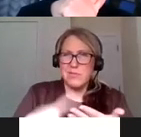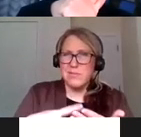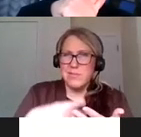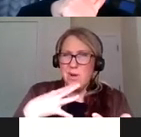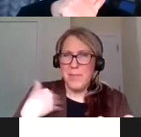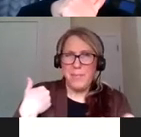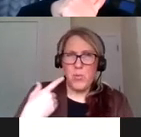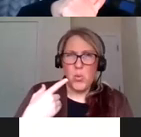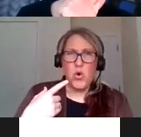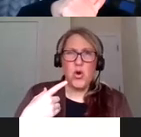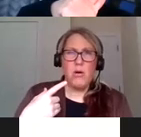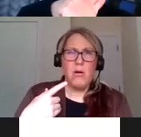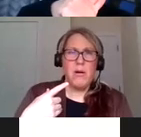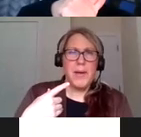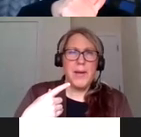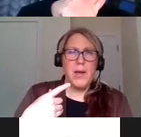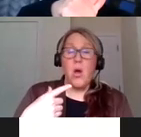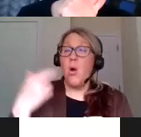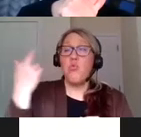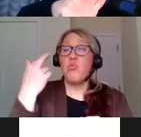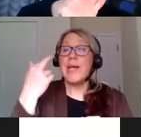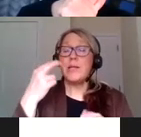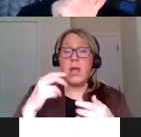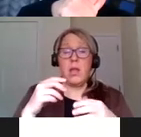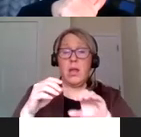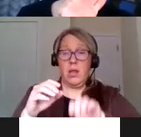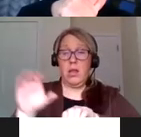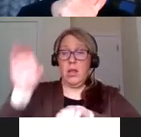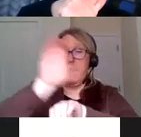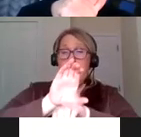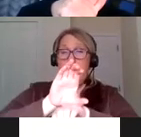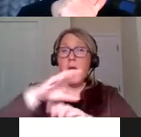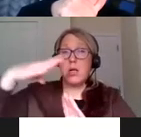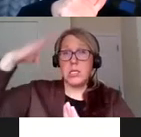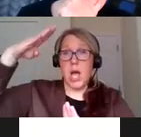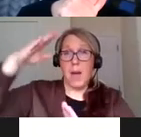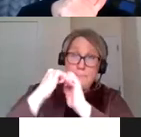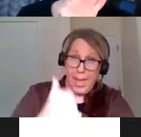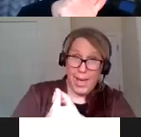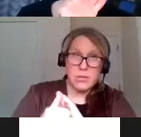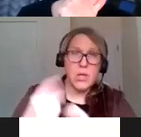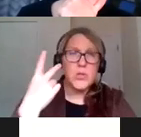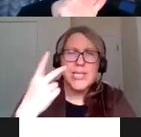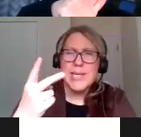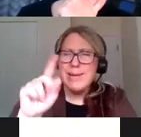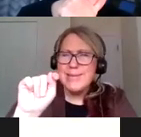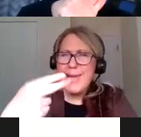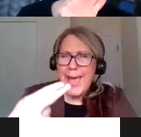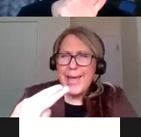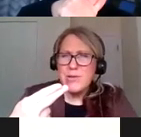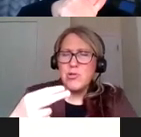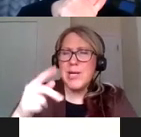ago. The reason why the one on top passed is if you see where it says TH and